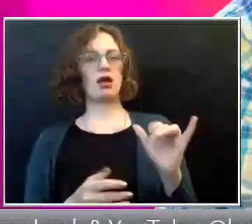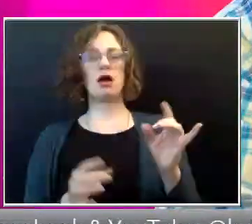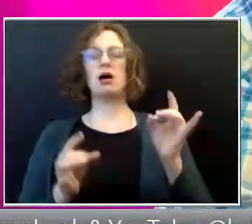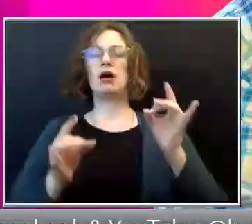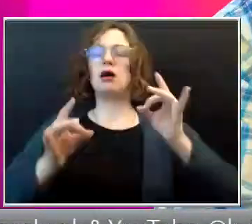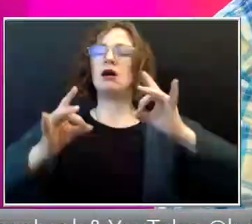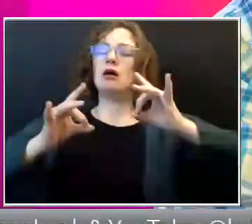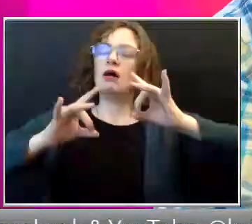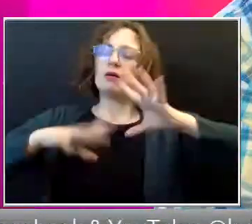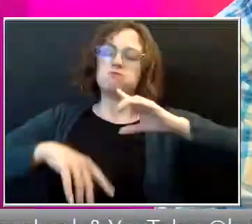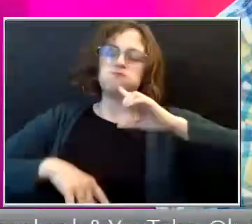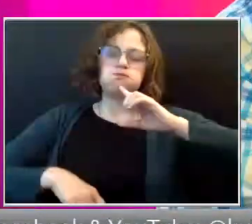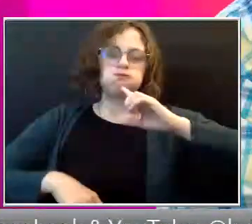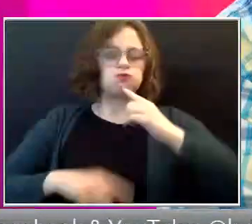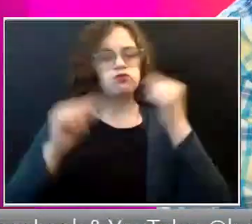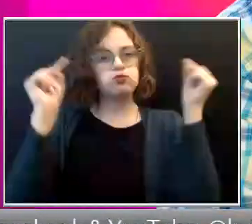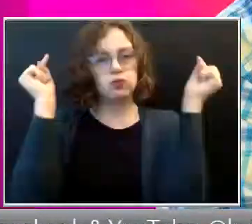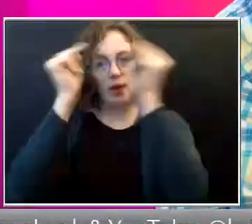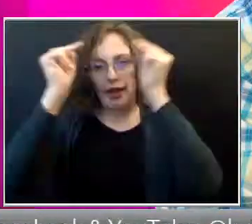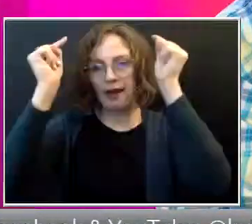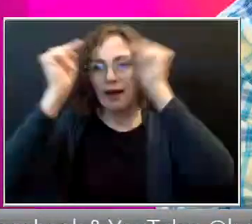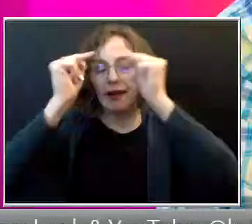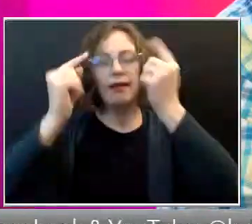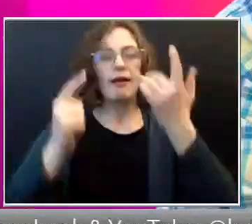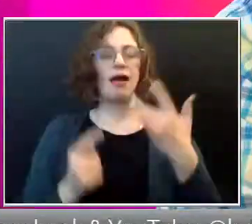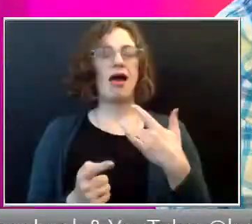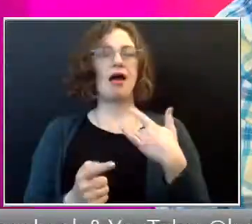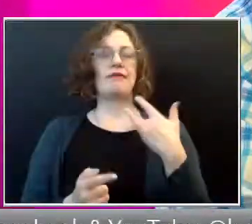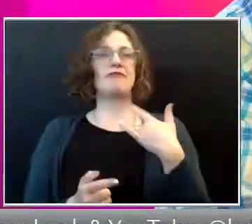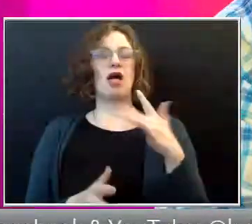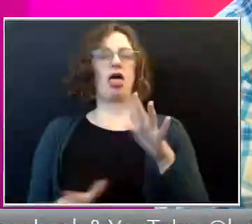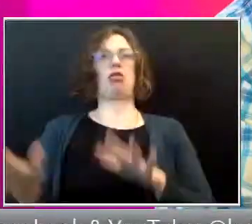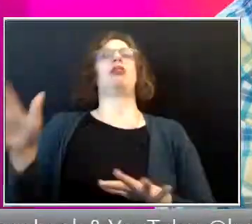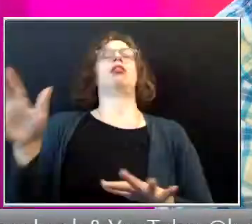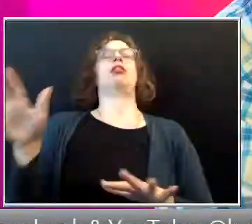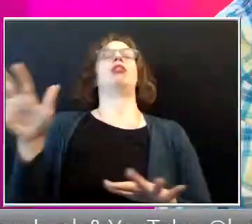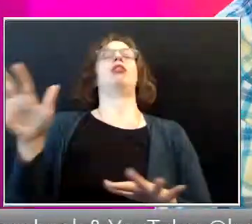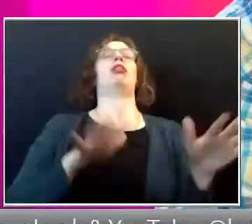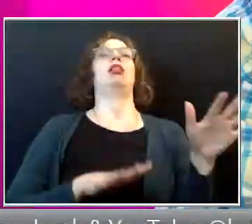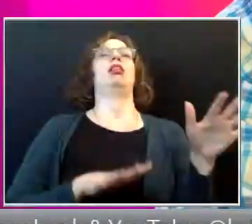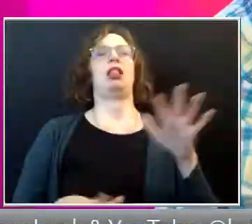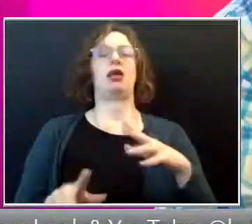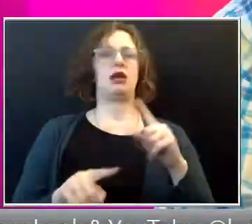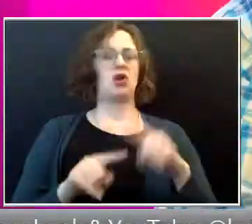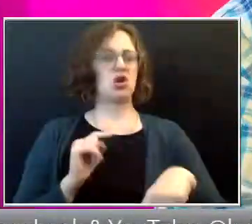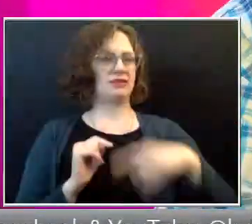just disorienting, you know, hard to collect my thoughts, and I